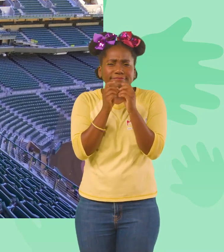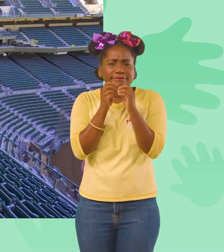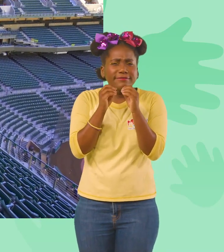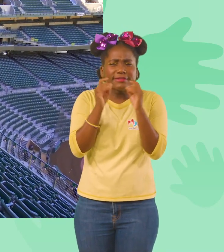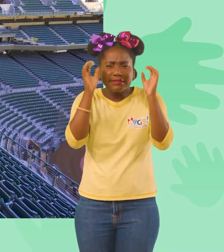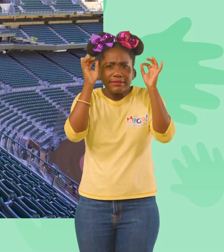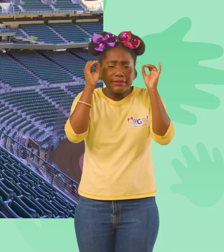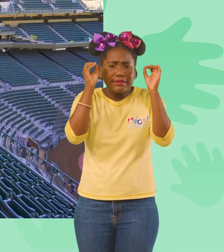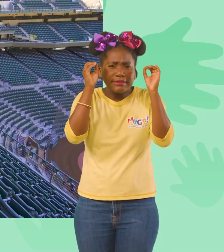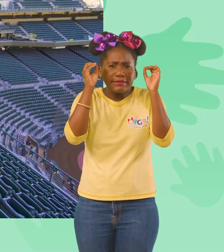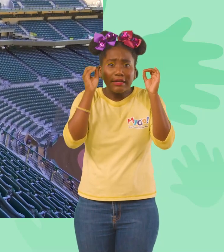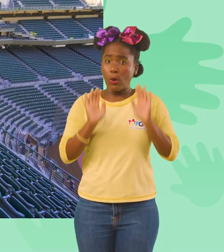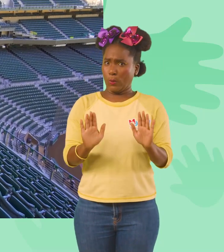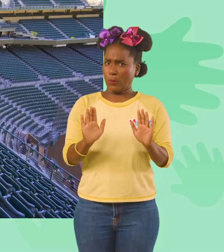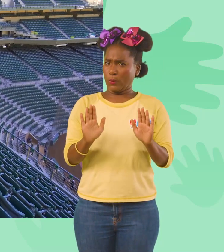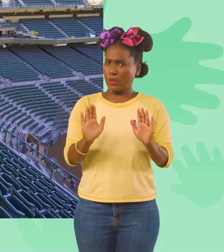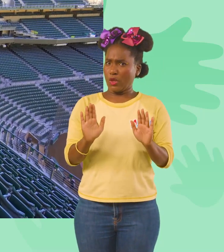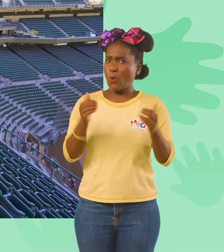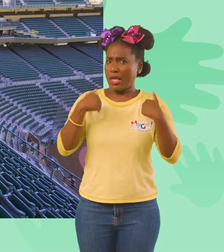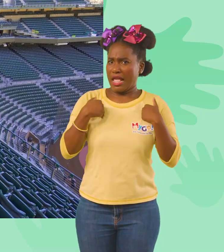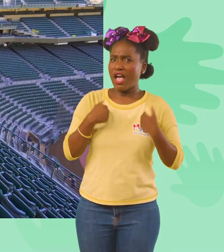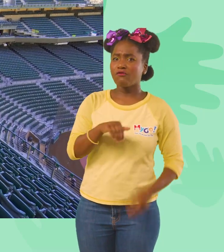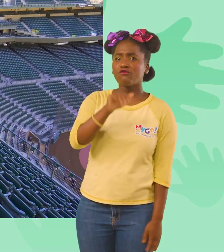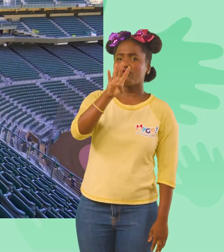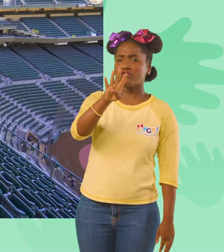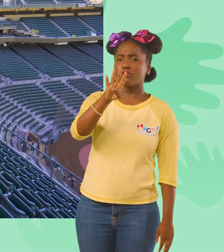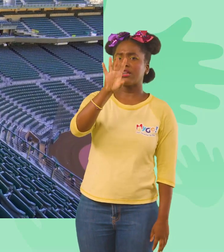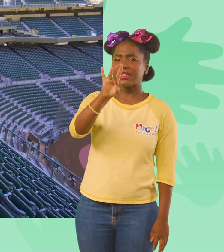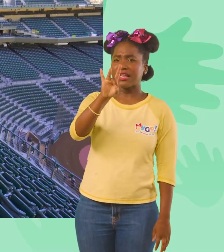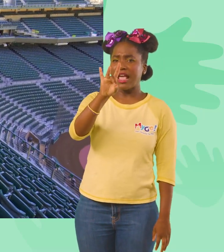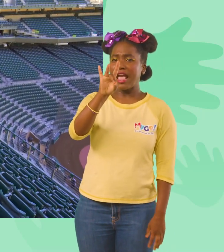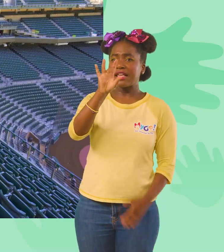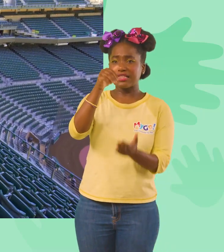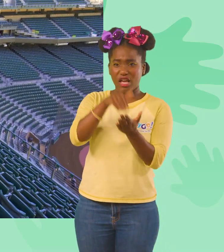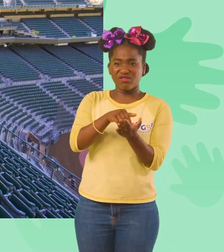Whoa, okay, it looks like there's